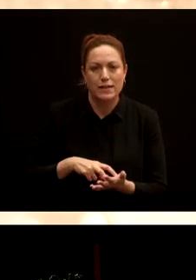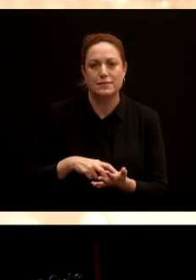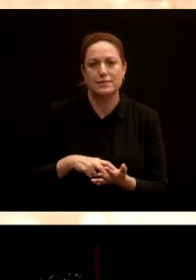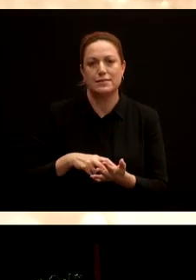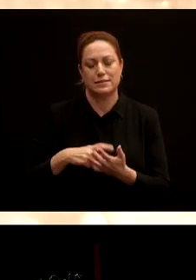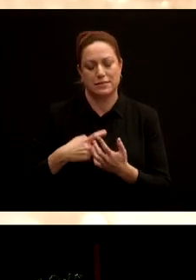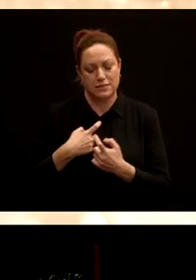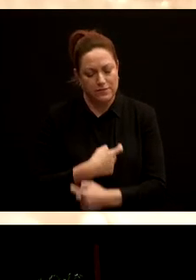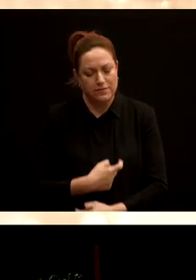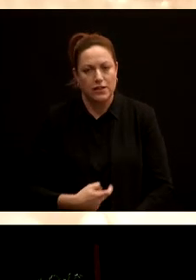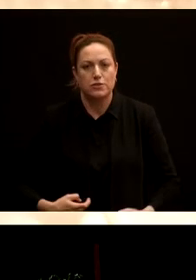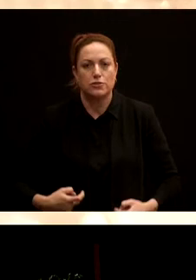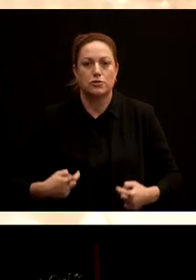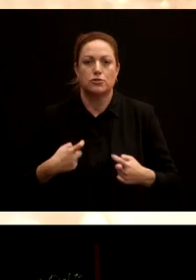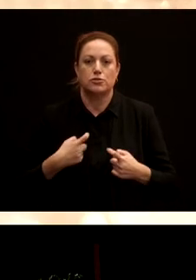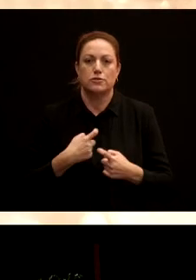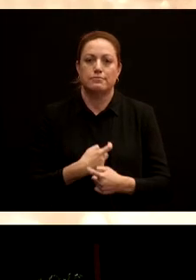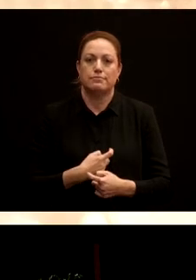frustrations.